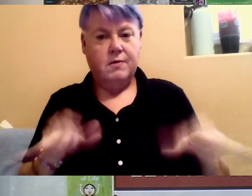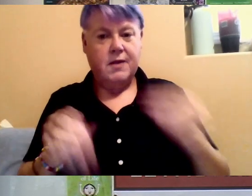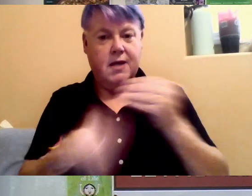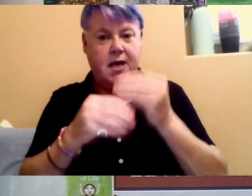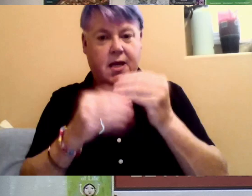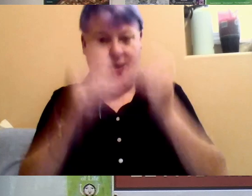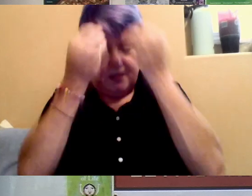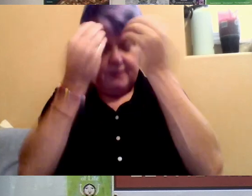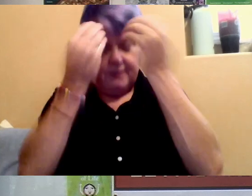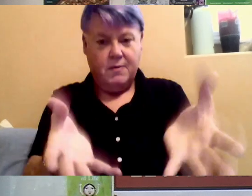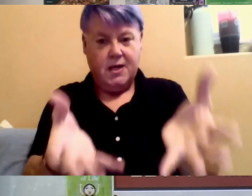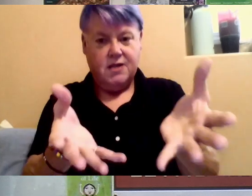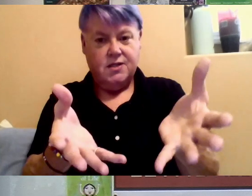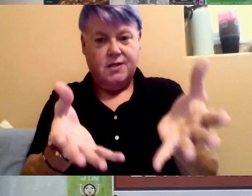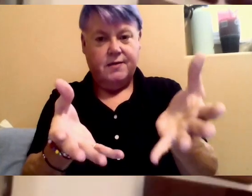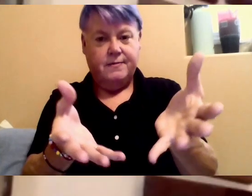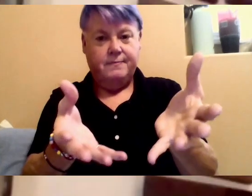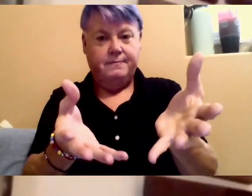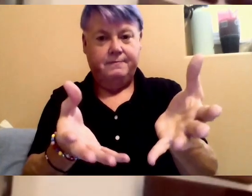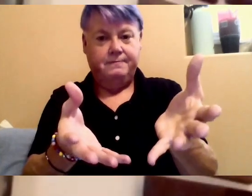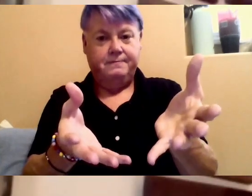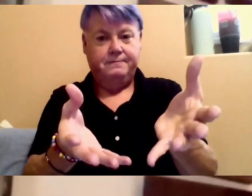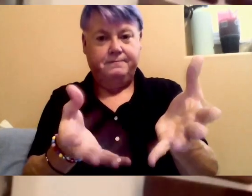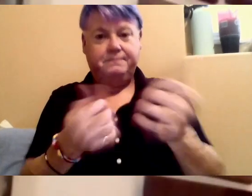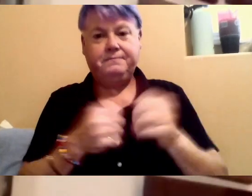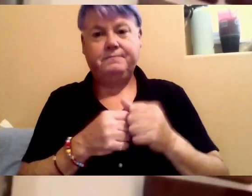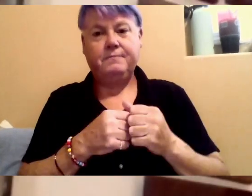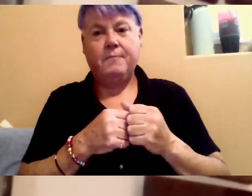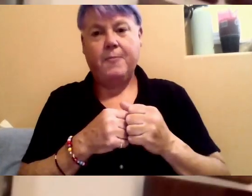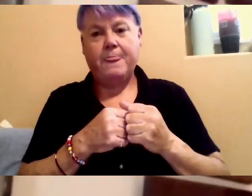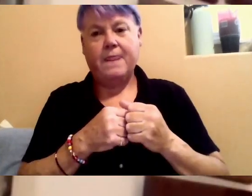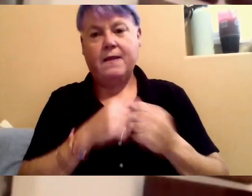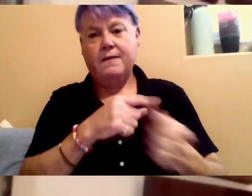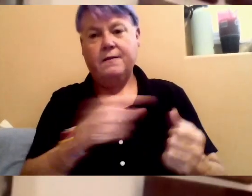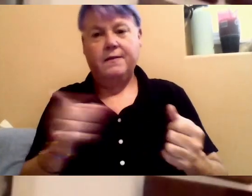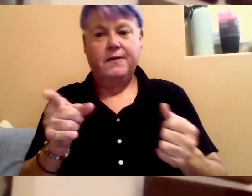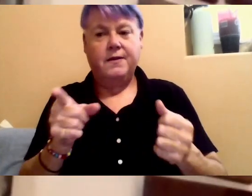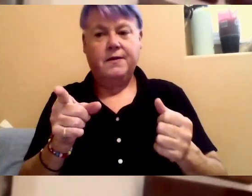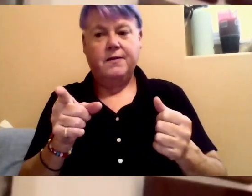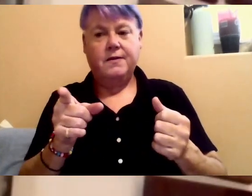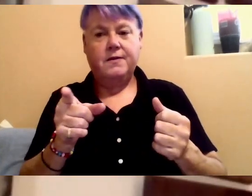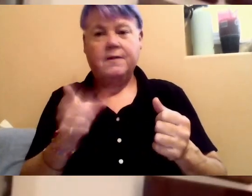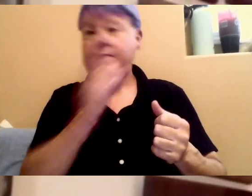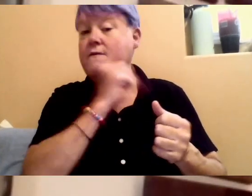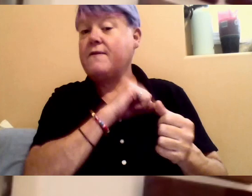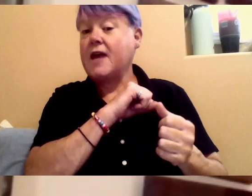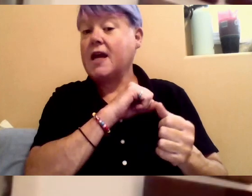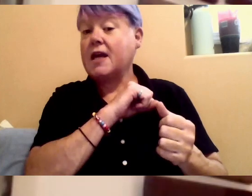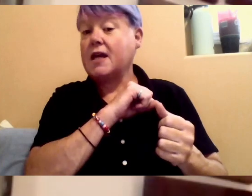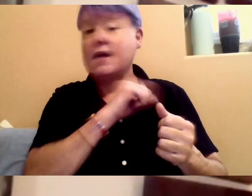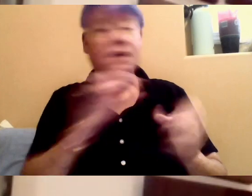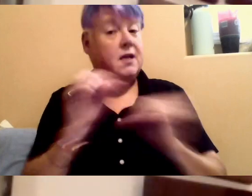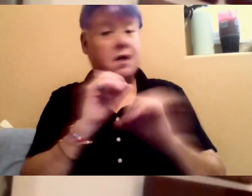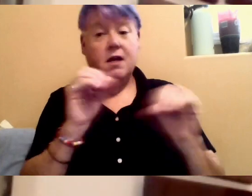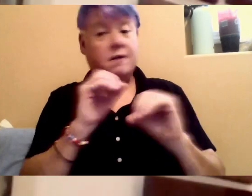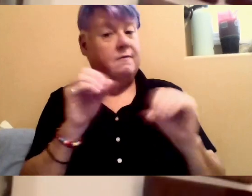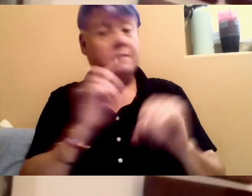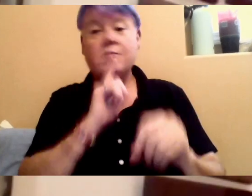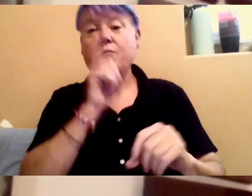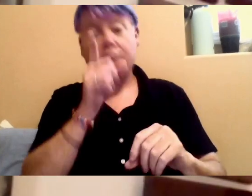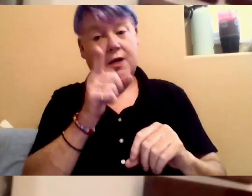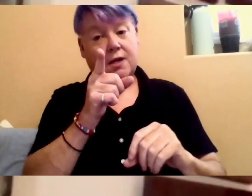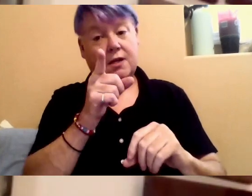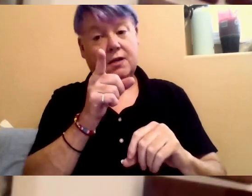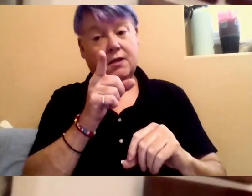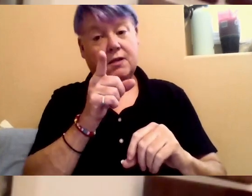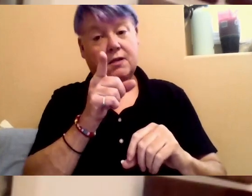into it, or Well, they are fictitious. None of them actually exist. And